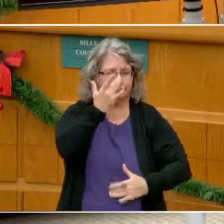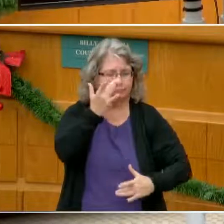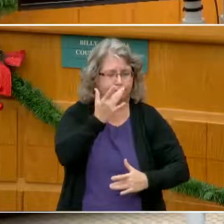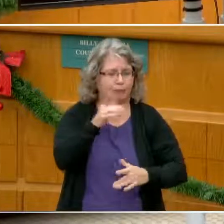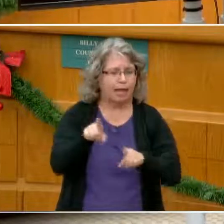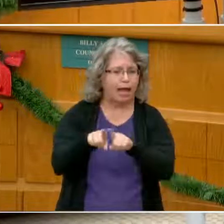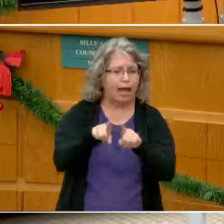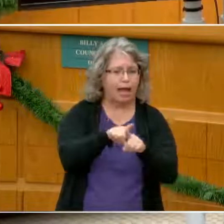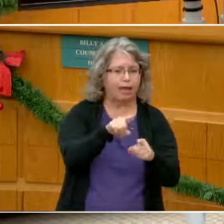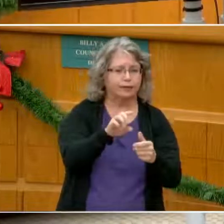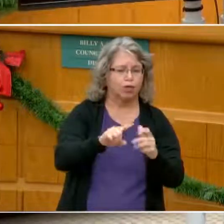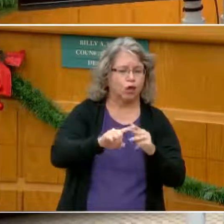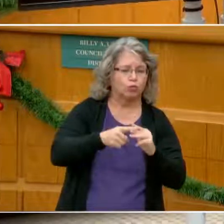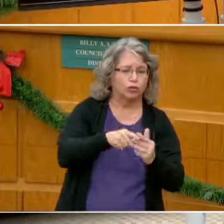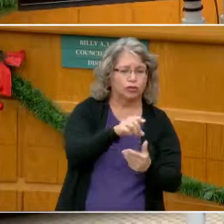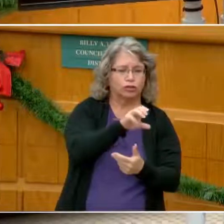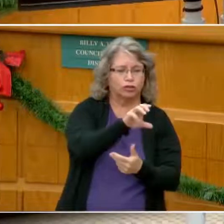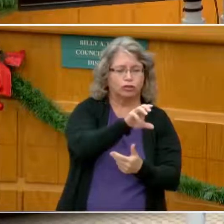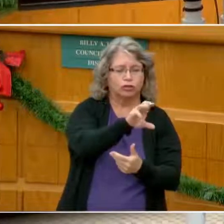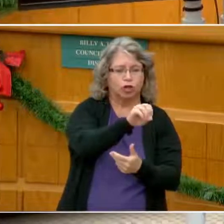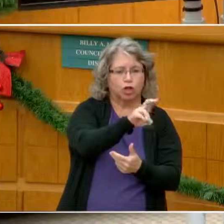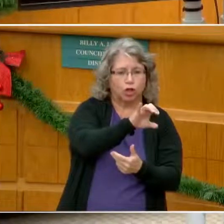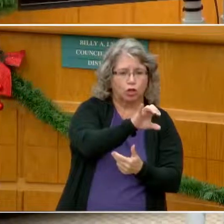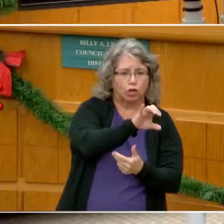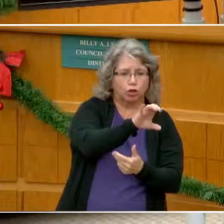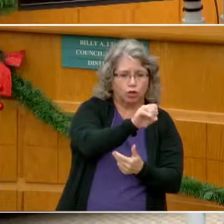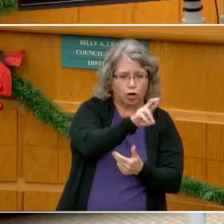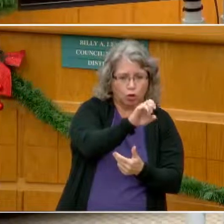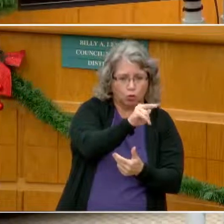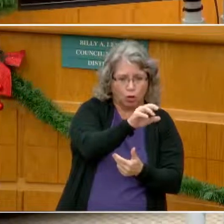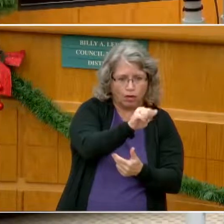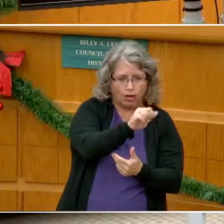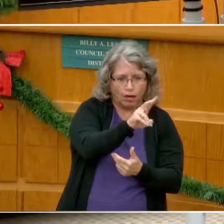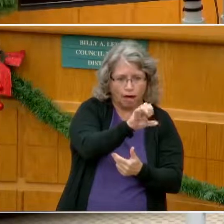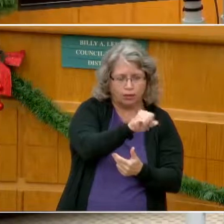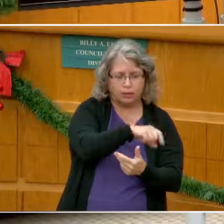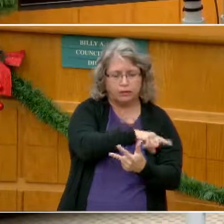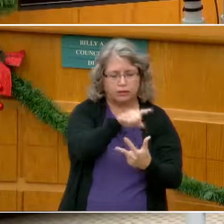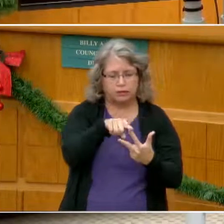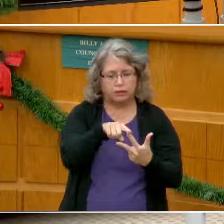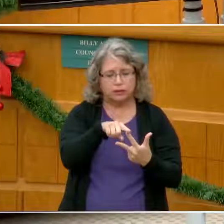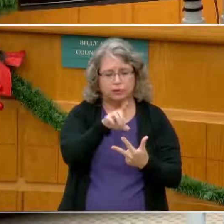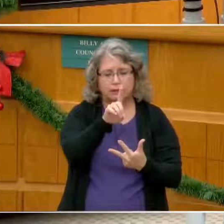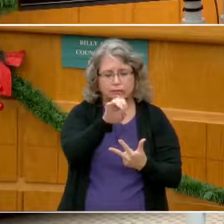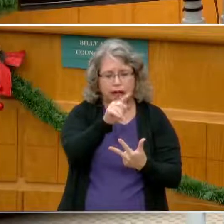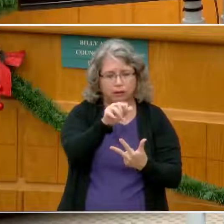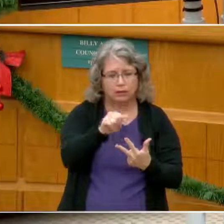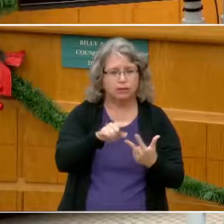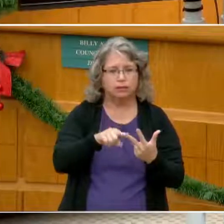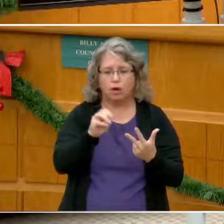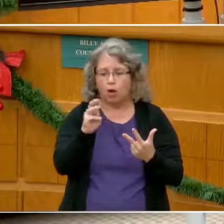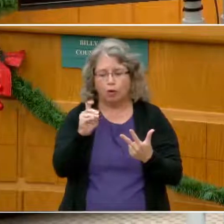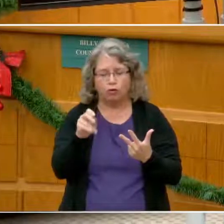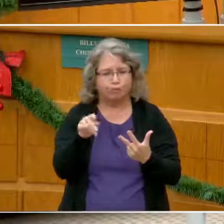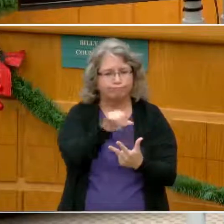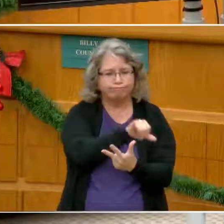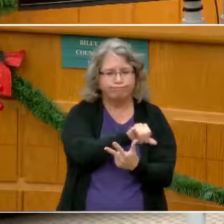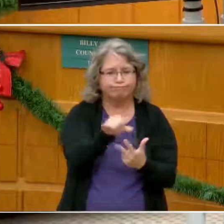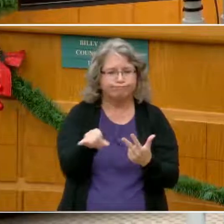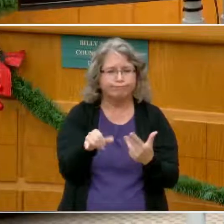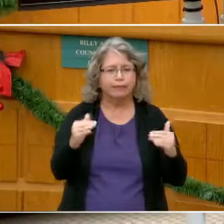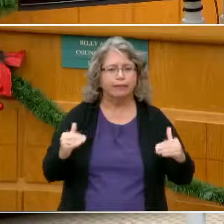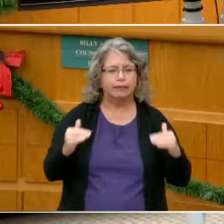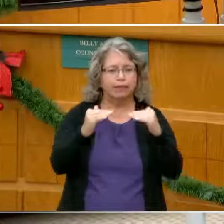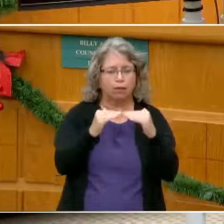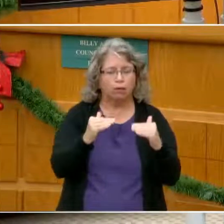what does that tell us? You don't want to catch this, because if you're one of those people that has the comorbidities, that